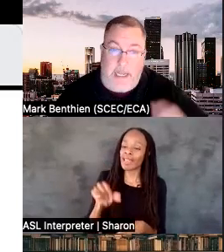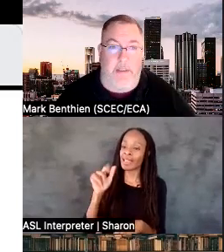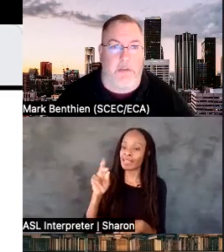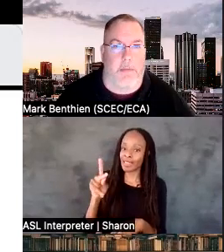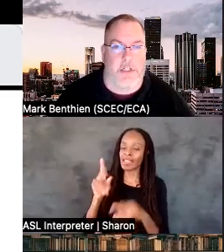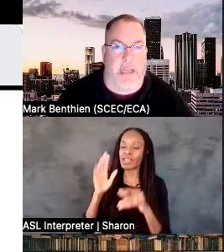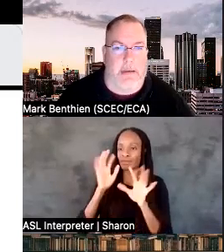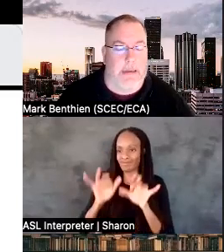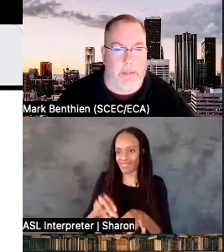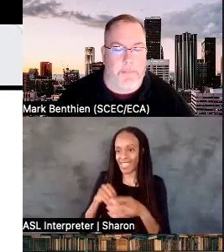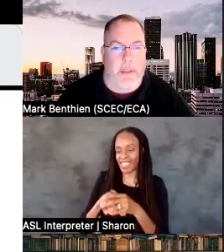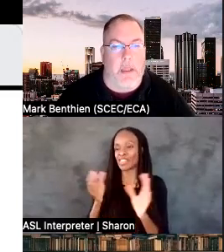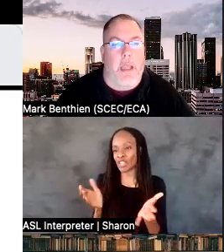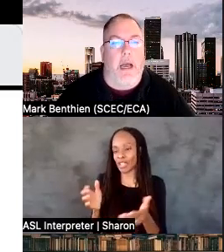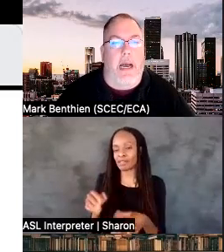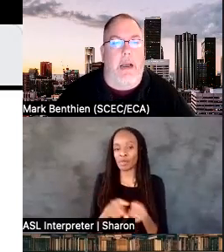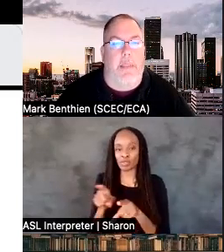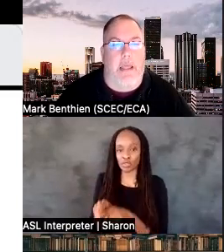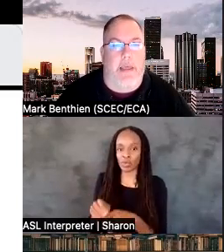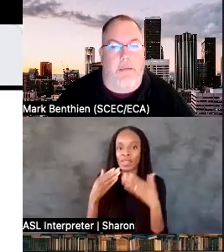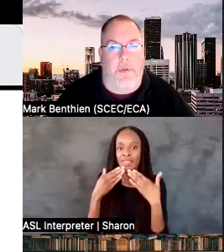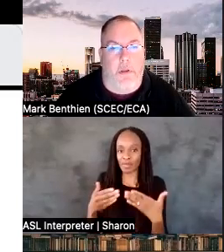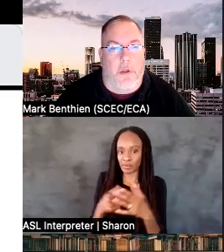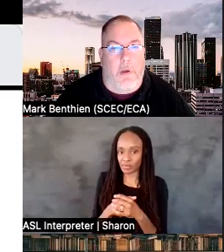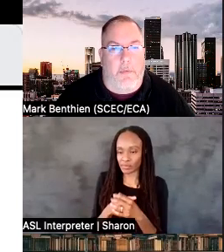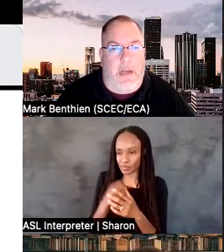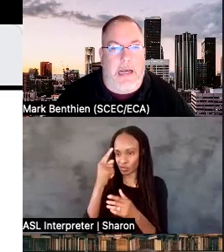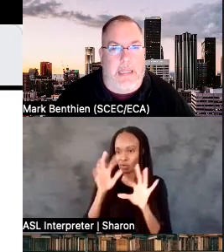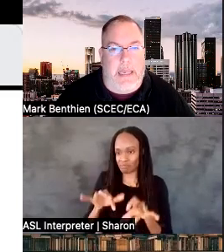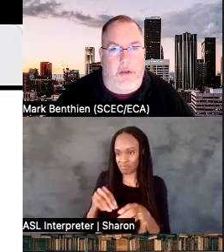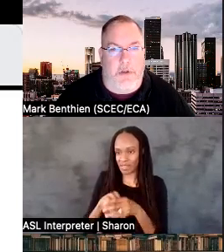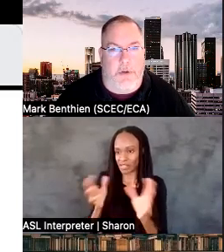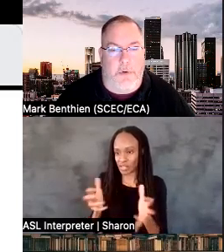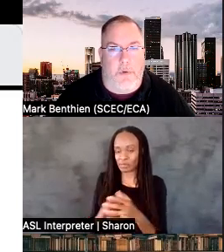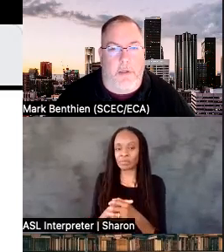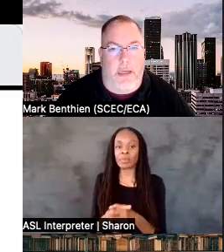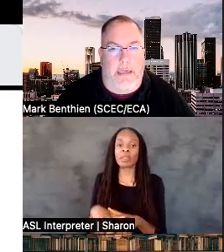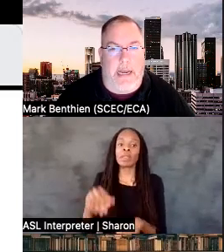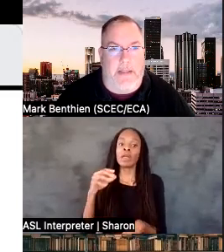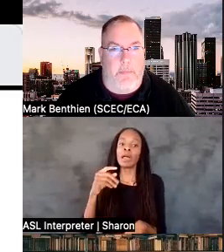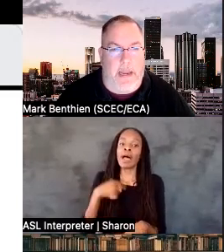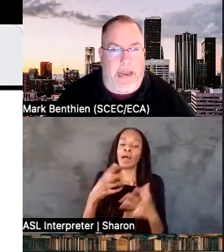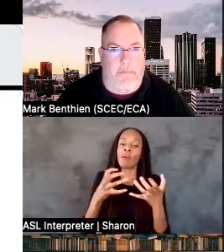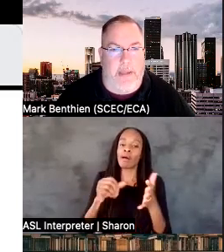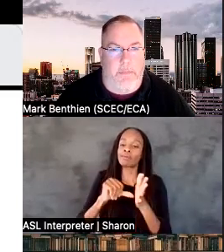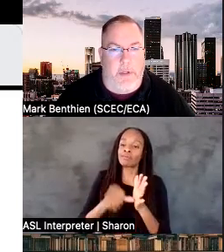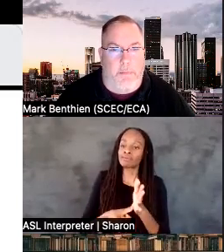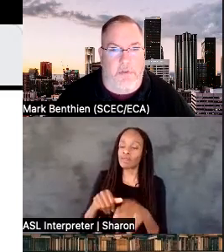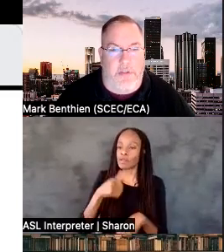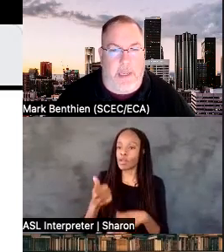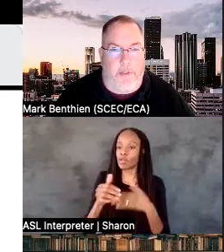into the chat. Thank you very much, Gabby. And then I want to highlight a new guide that we have